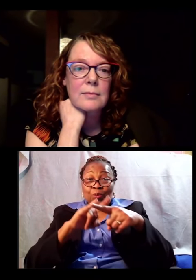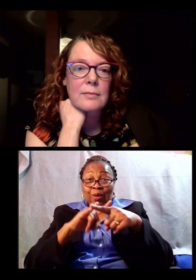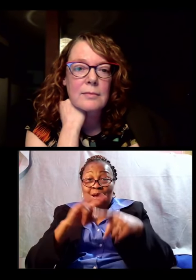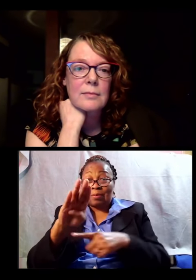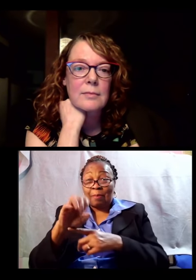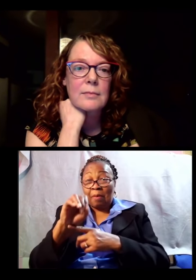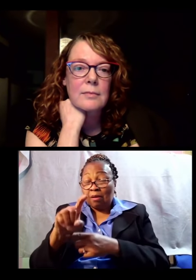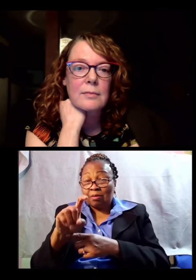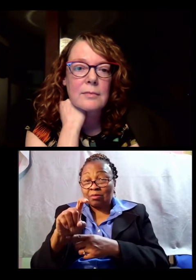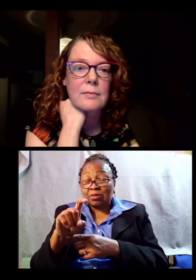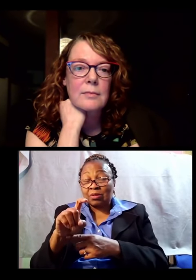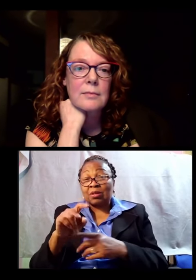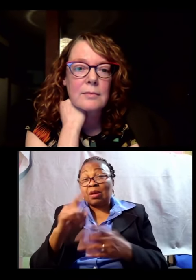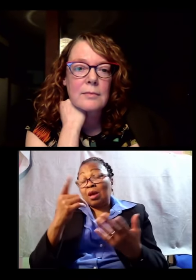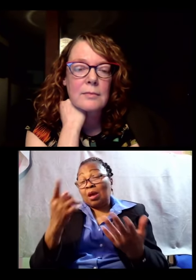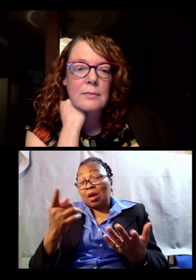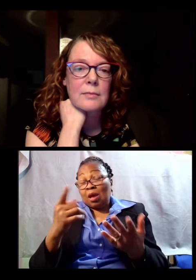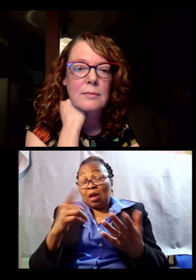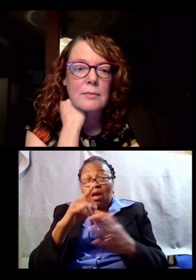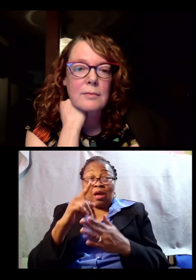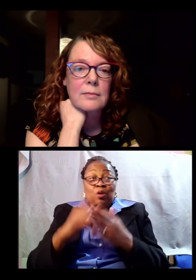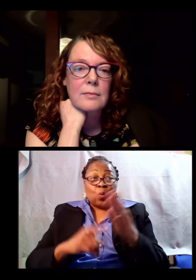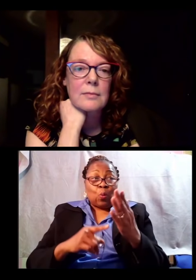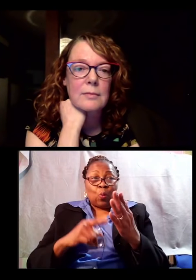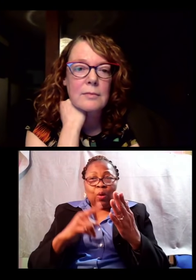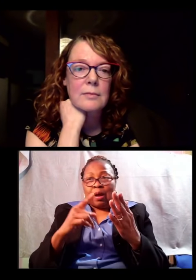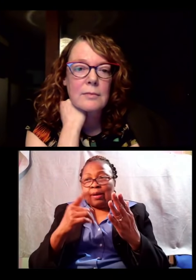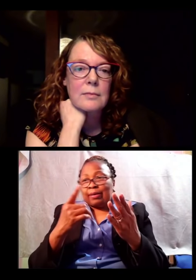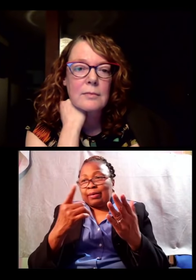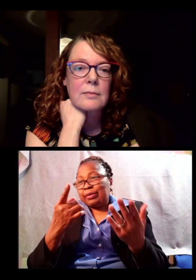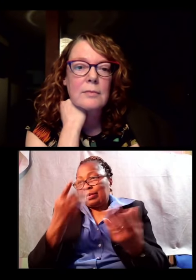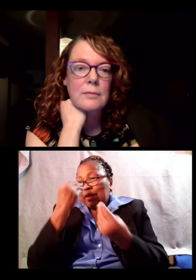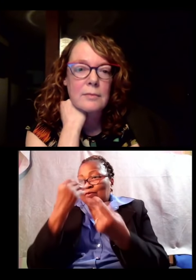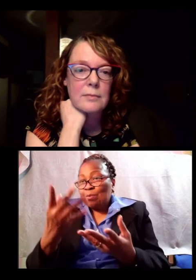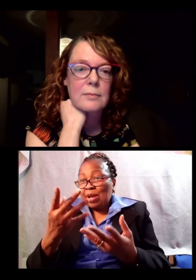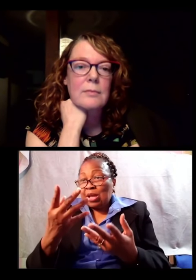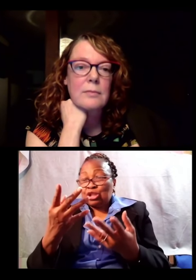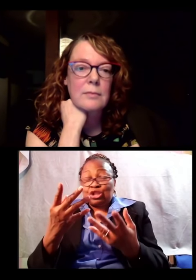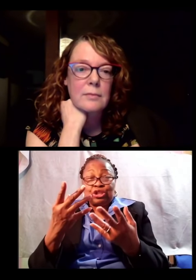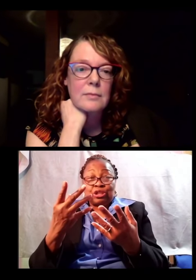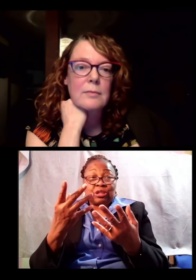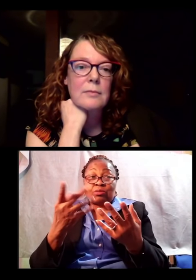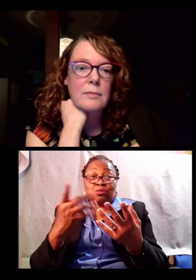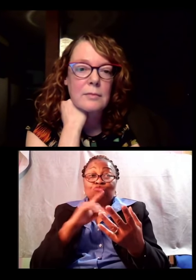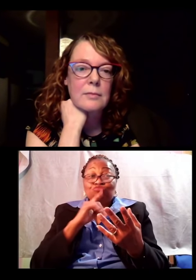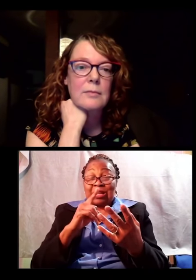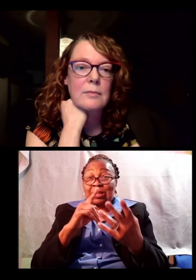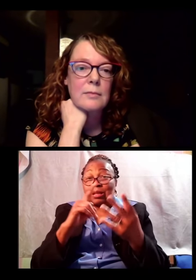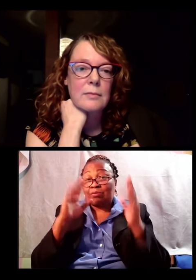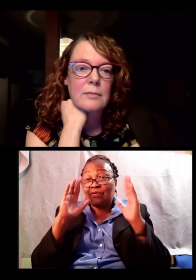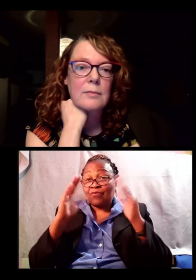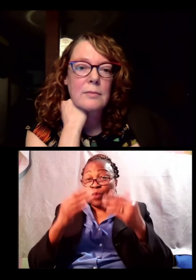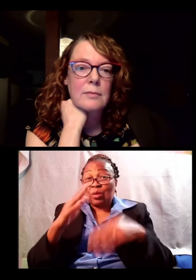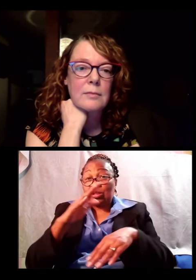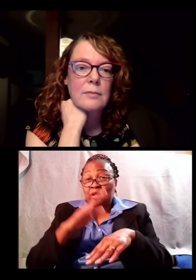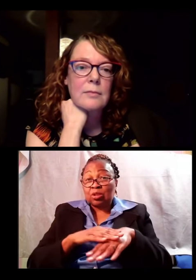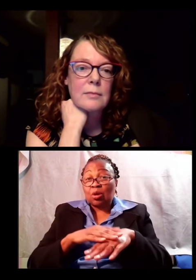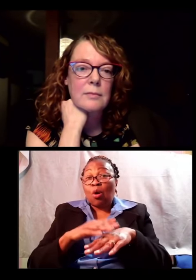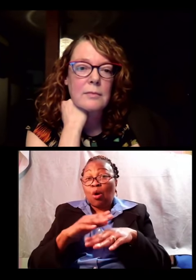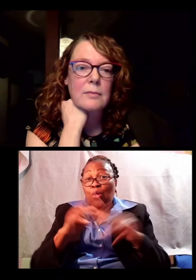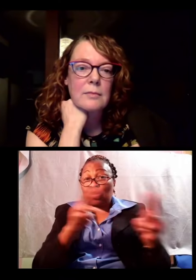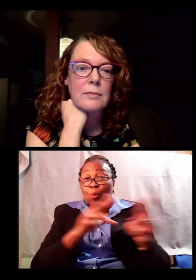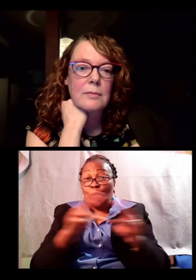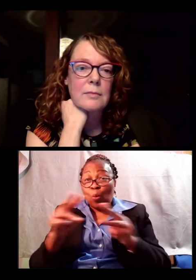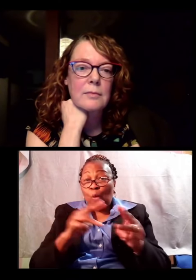What media there was pretty wartime geared, and that would include radio serials, and it